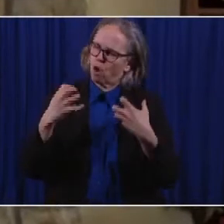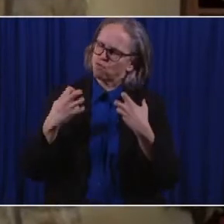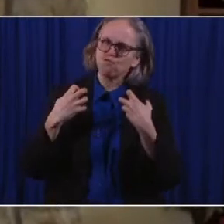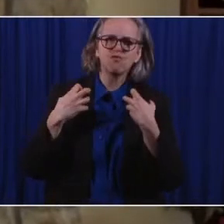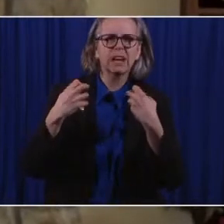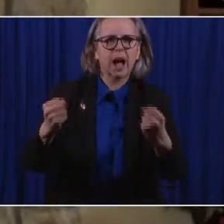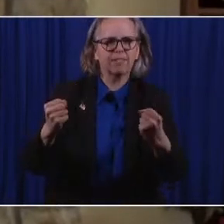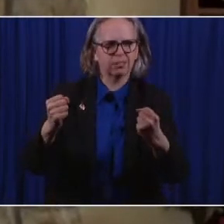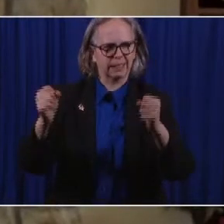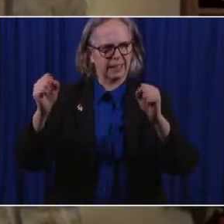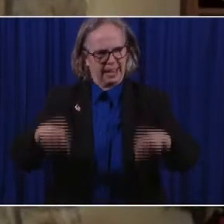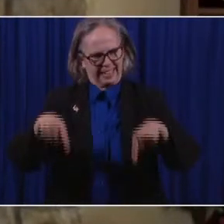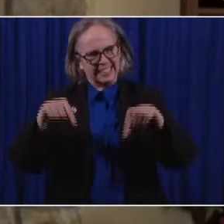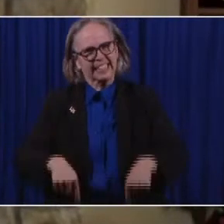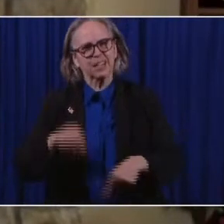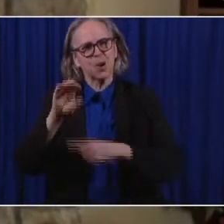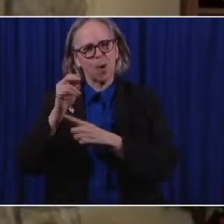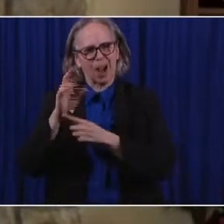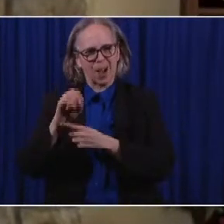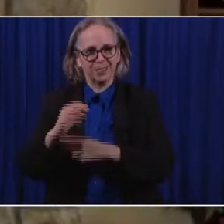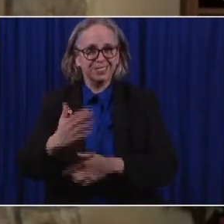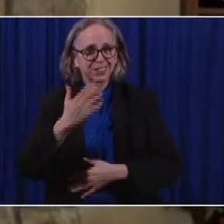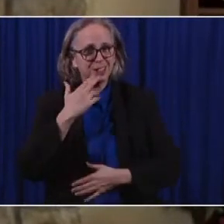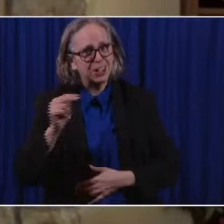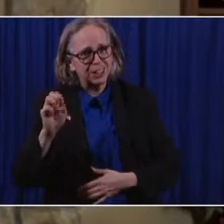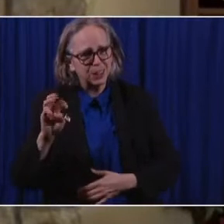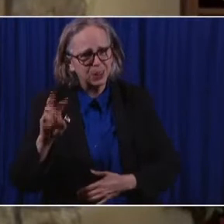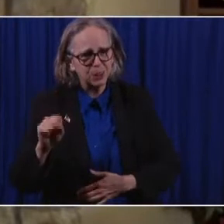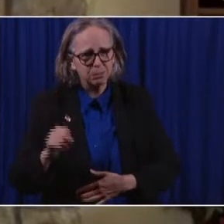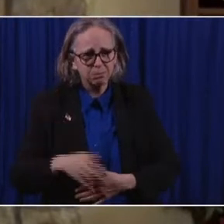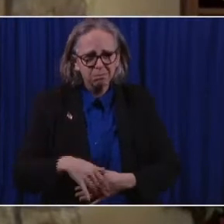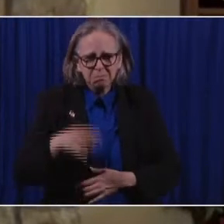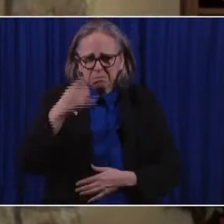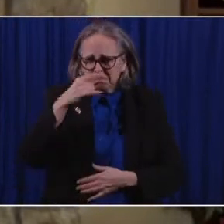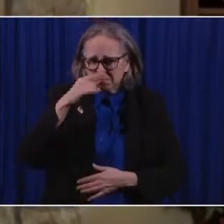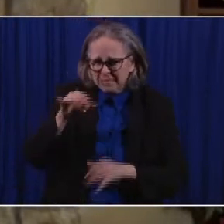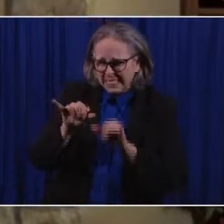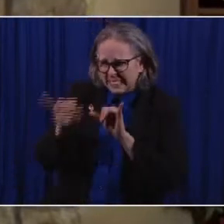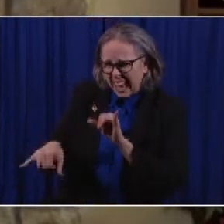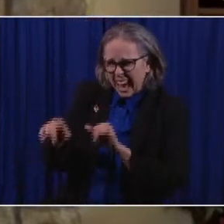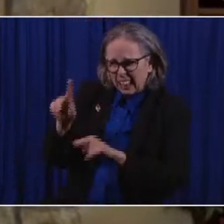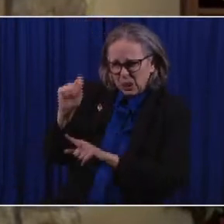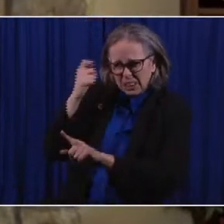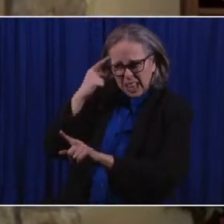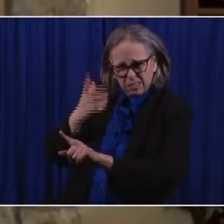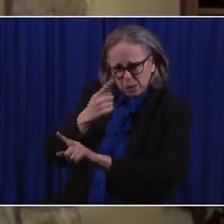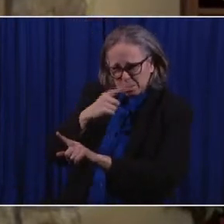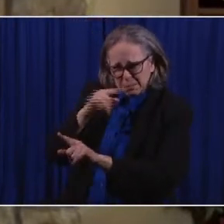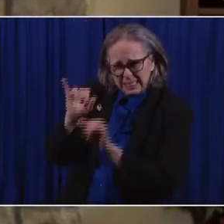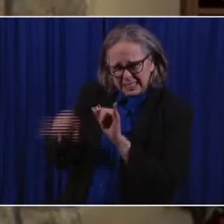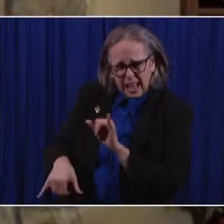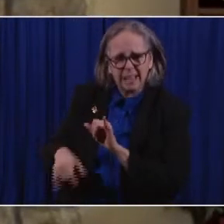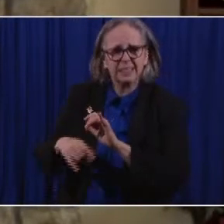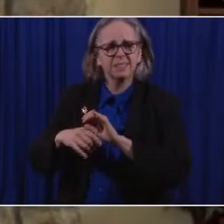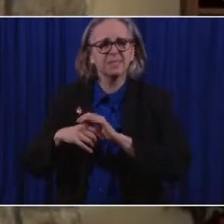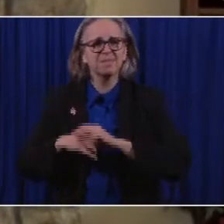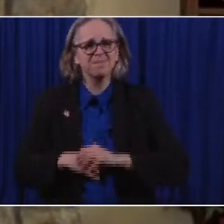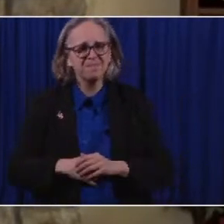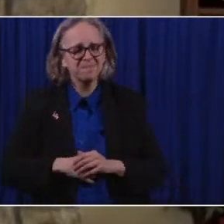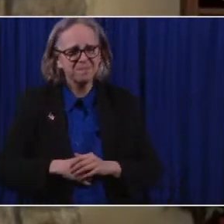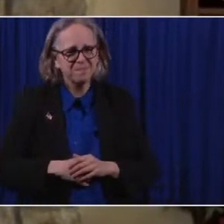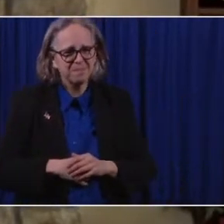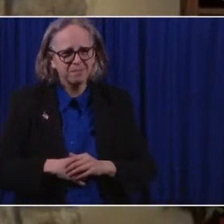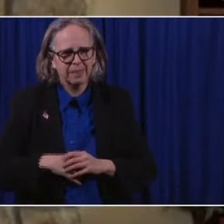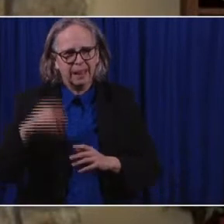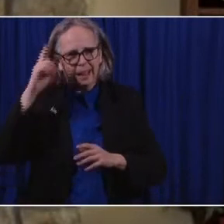that. And also, if you could stay on there for a minute, Lieutenant Governor, the Miami, it just kind of strikes me, your report about Miami